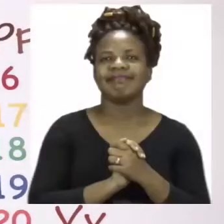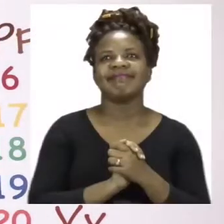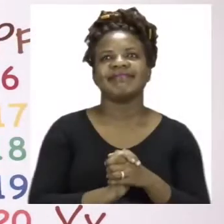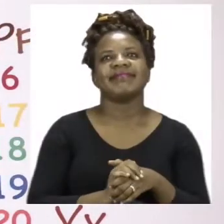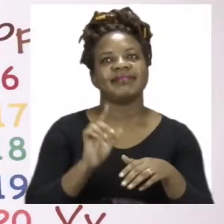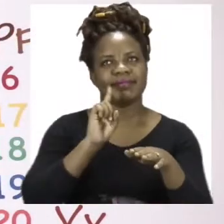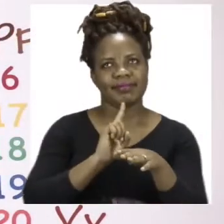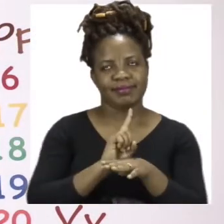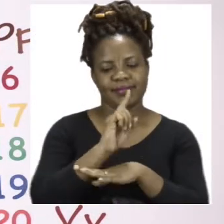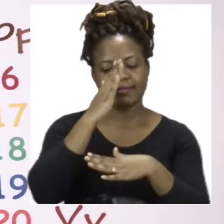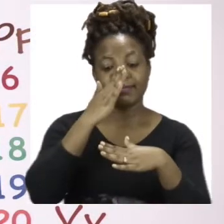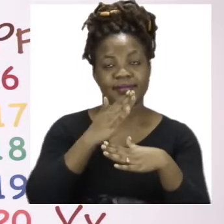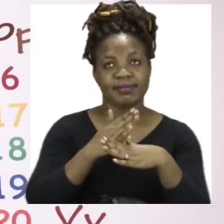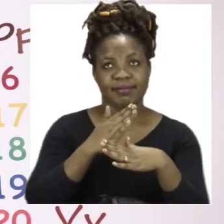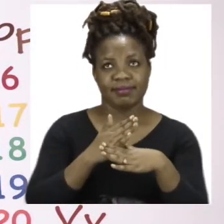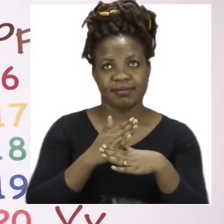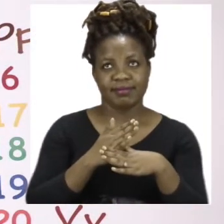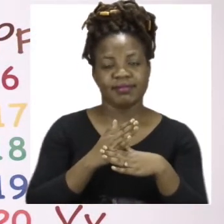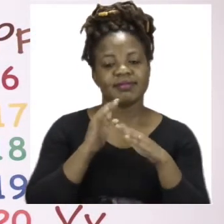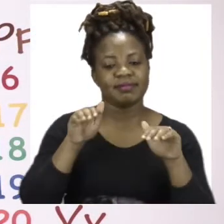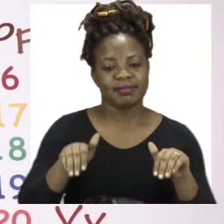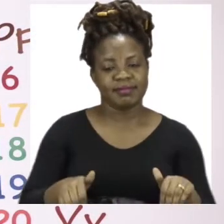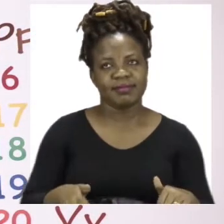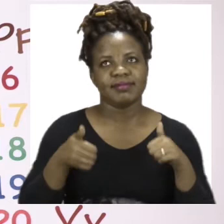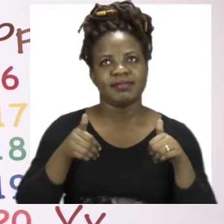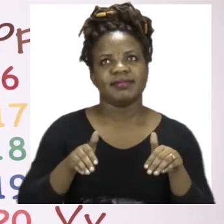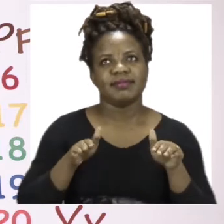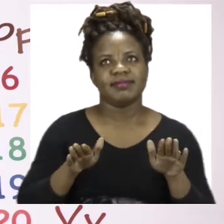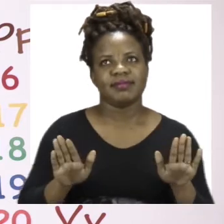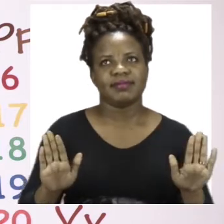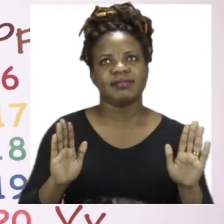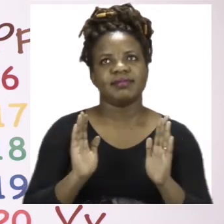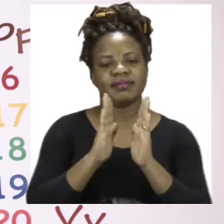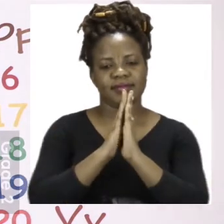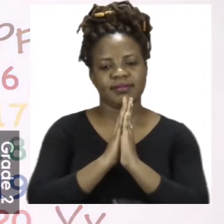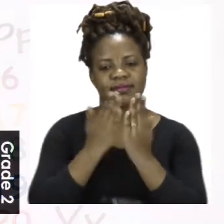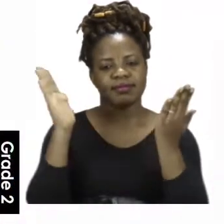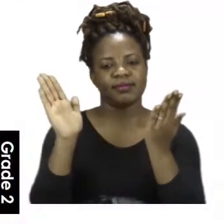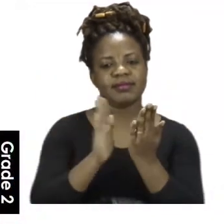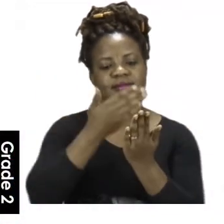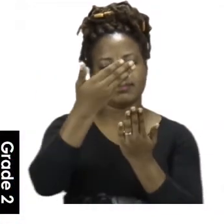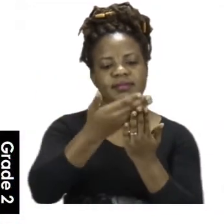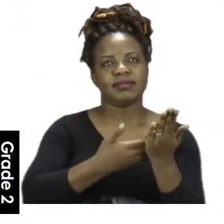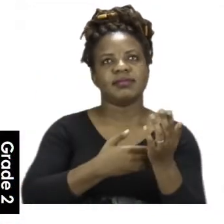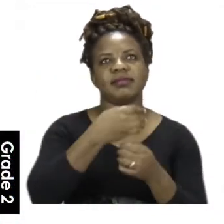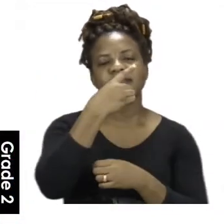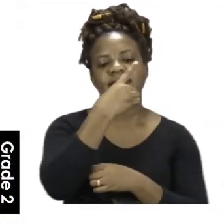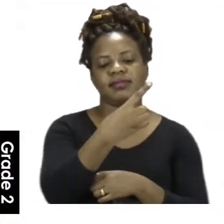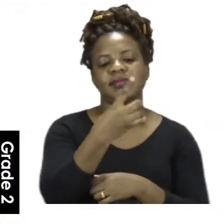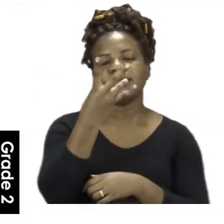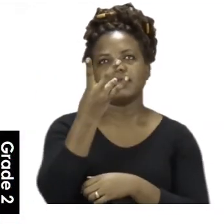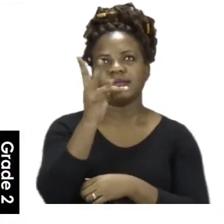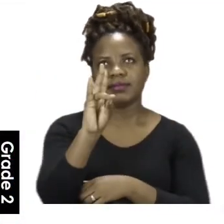Our first exercise today, boys and girls, let us turn to page 17. On page